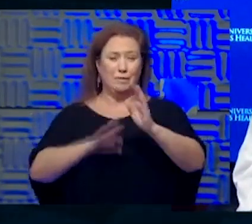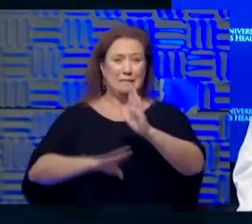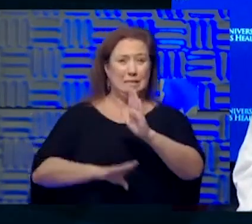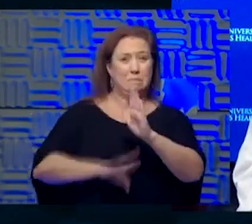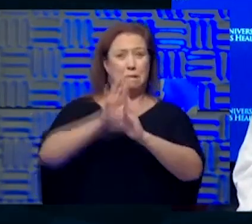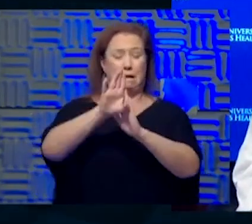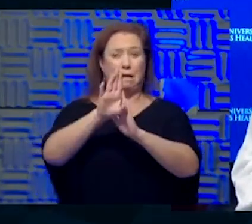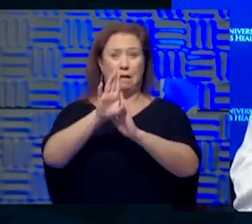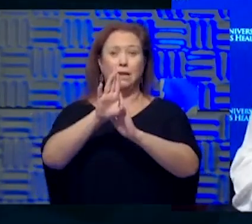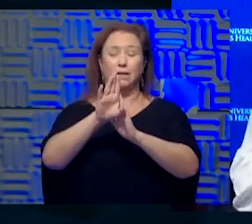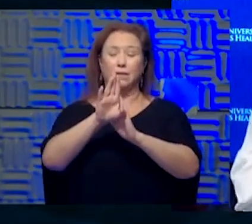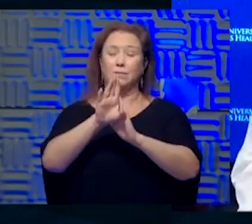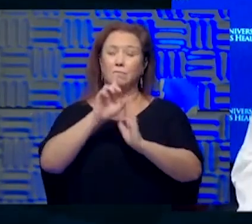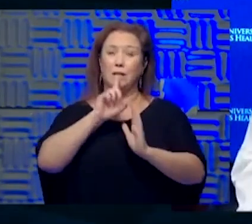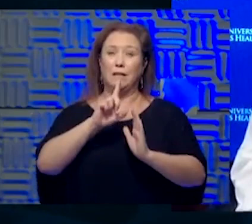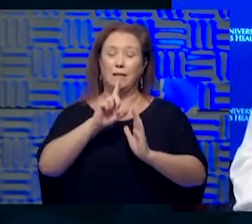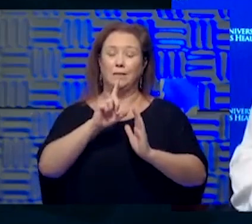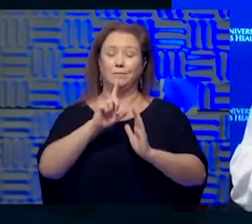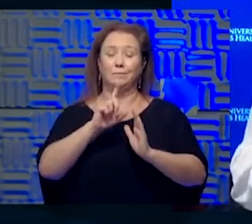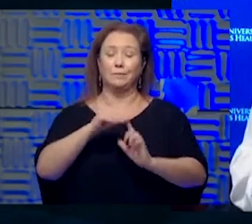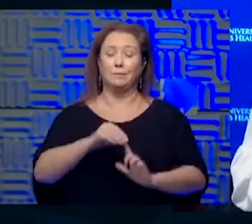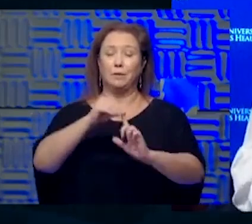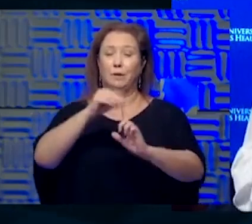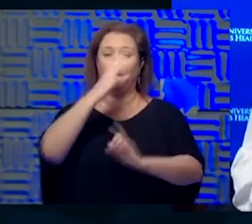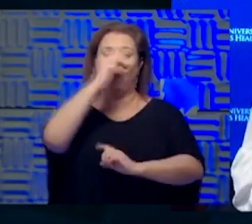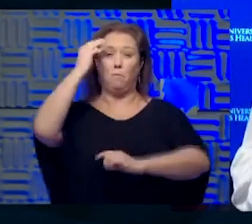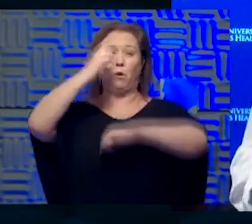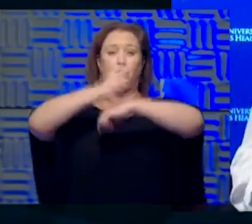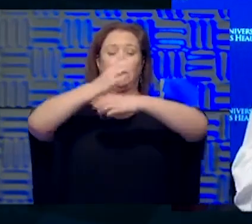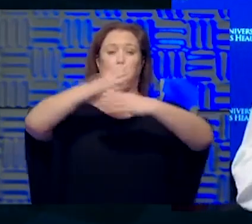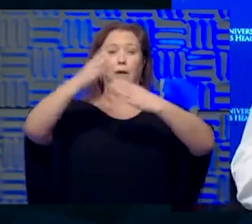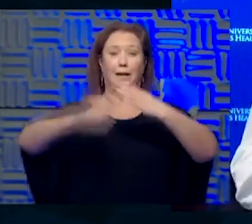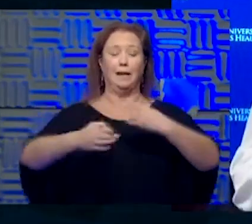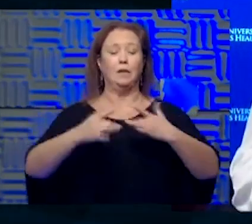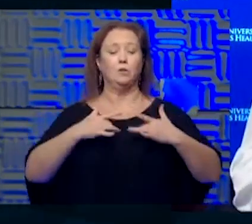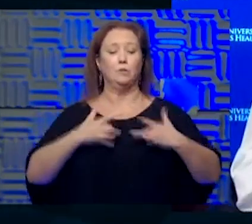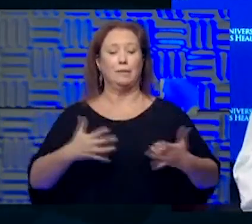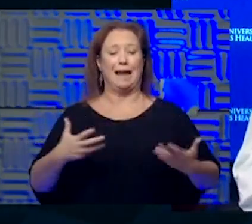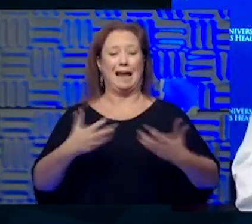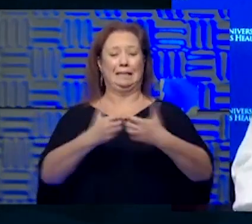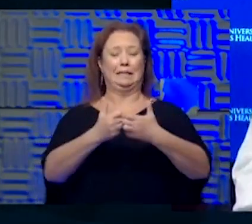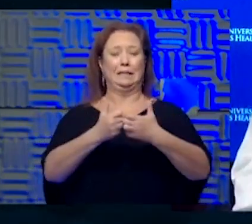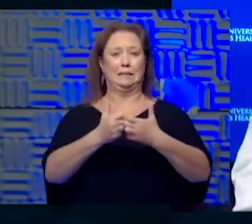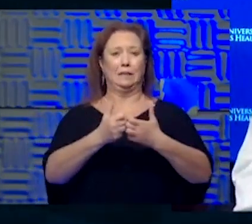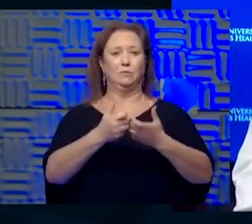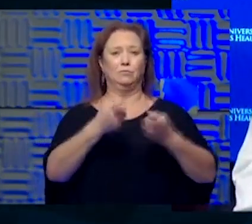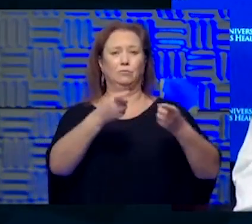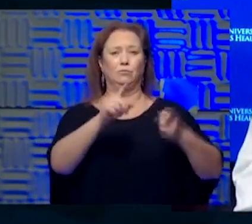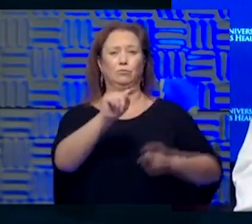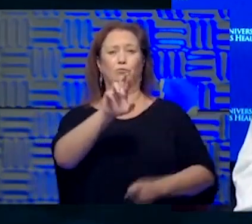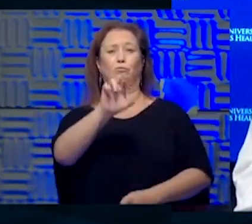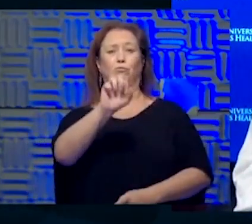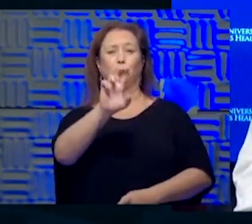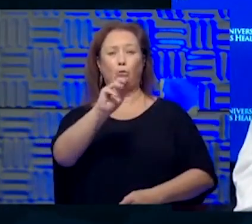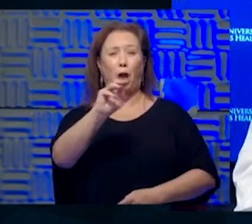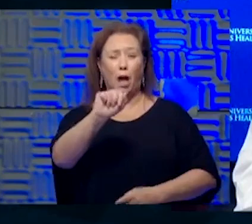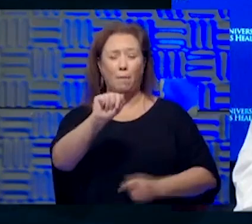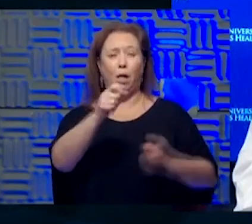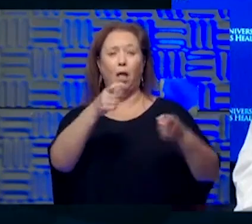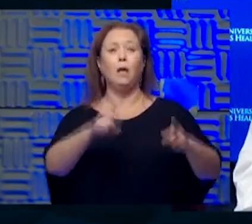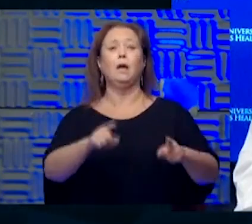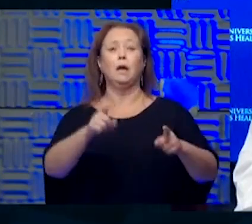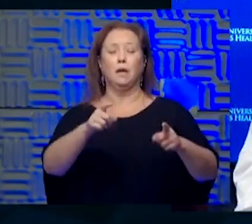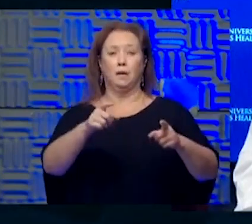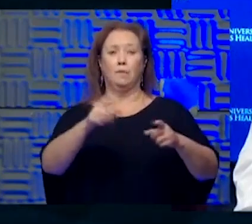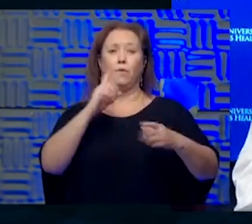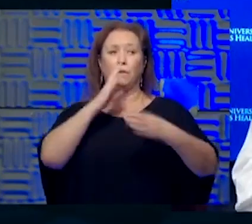especially over Memorial Day. There may be less traffic, but there are traditionally a lot of accidents, trauma, etc., and that requires a lot of blood